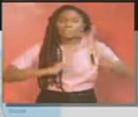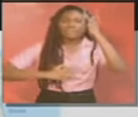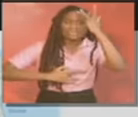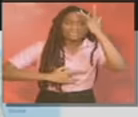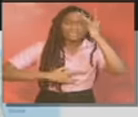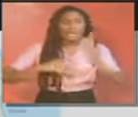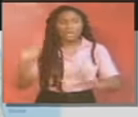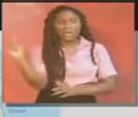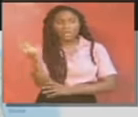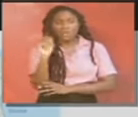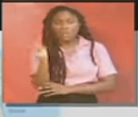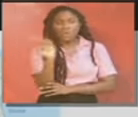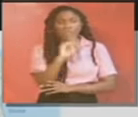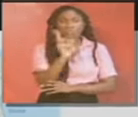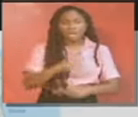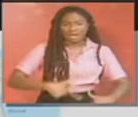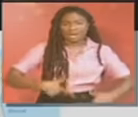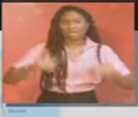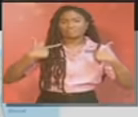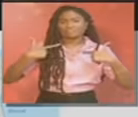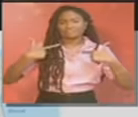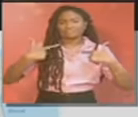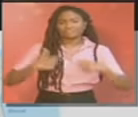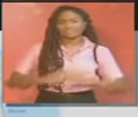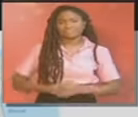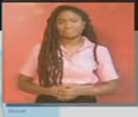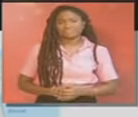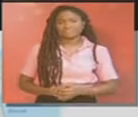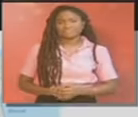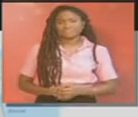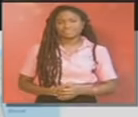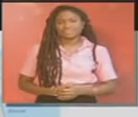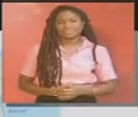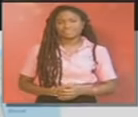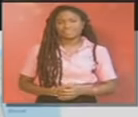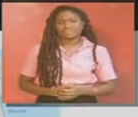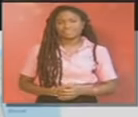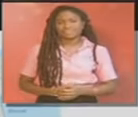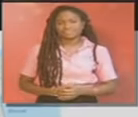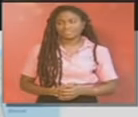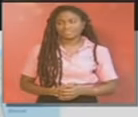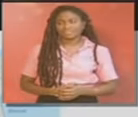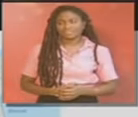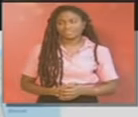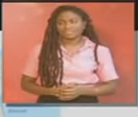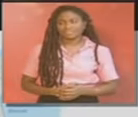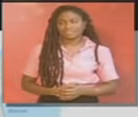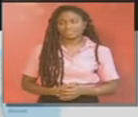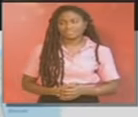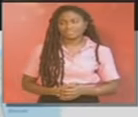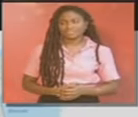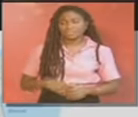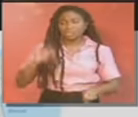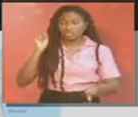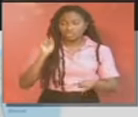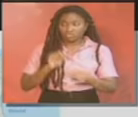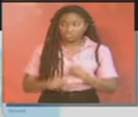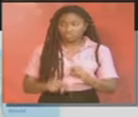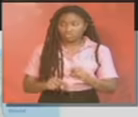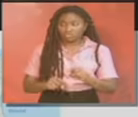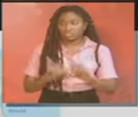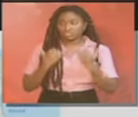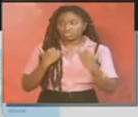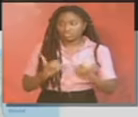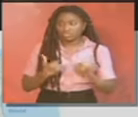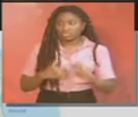cases across the various counties. So we see we're using this one as baseline, starting with Epi week 8, and we move to the next